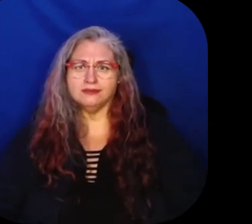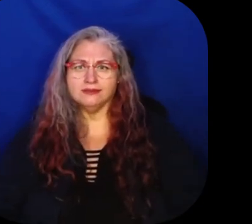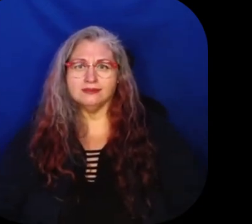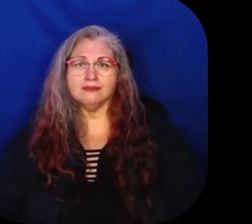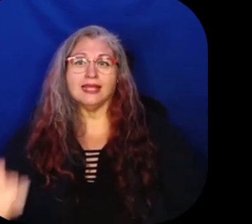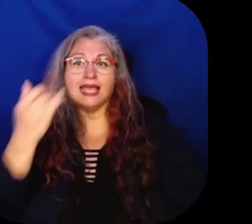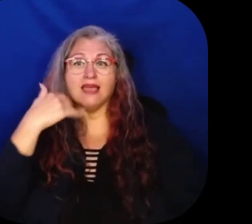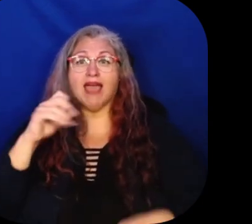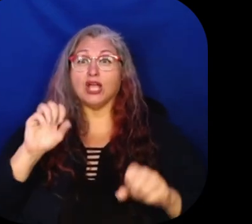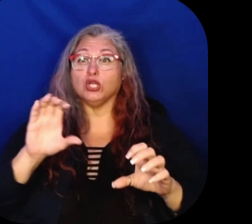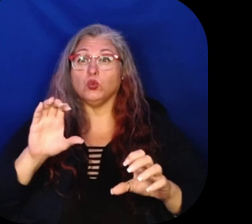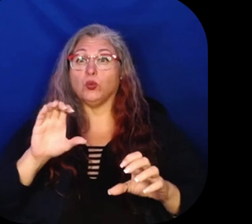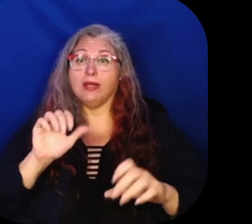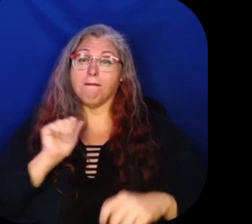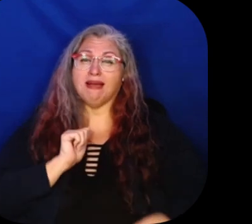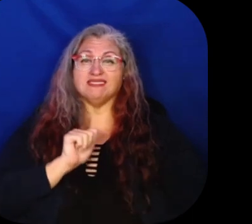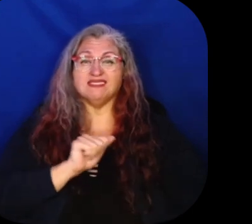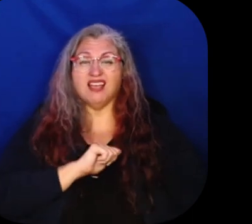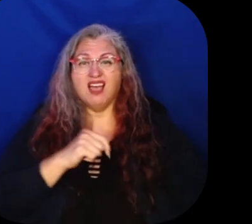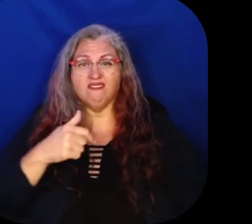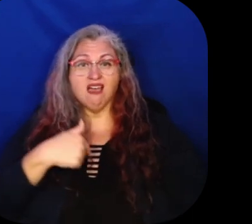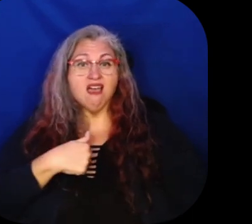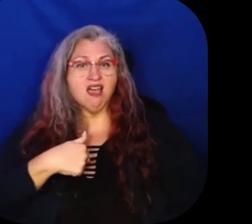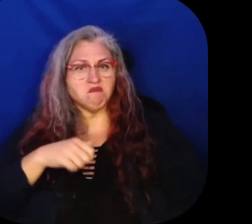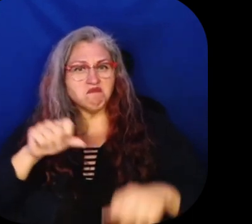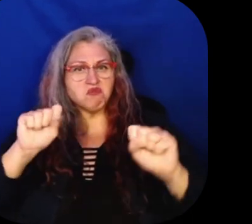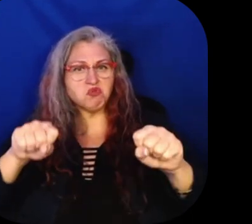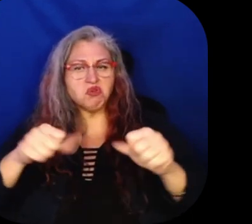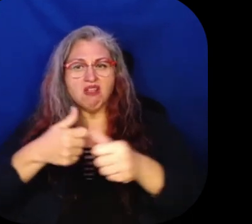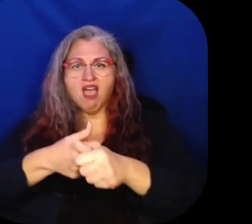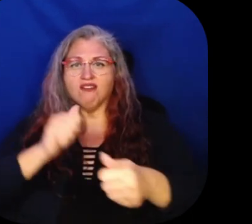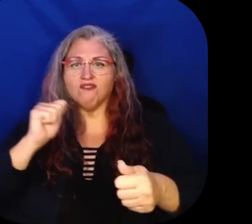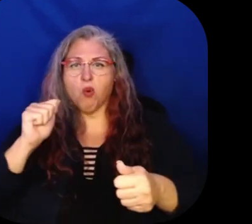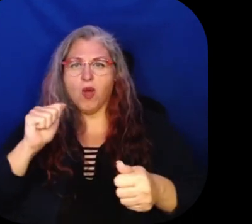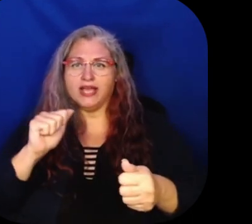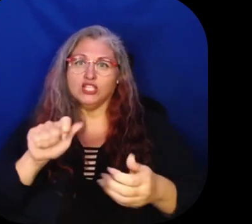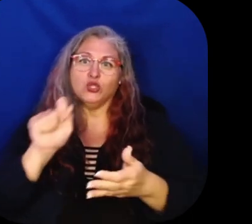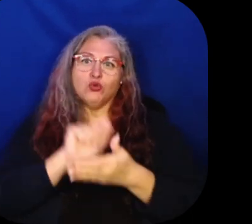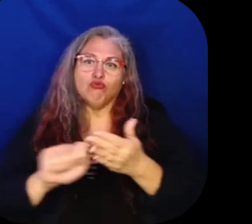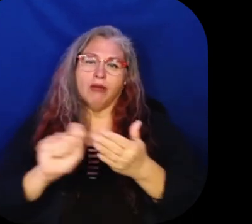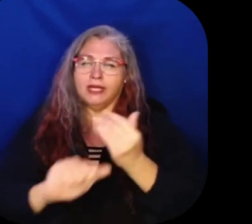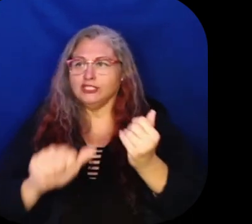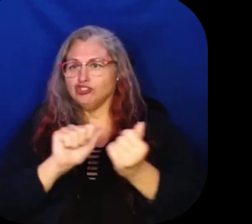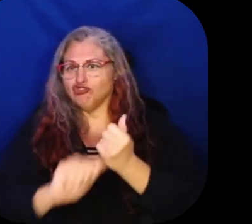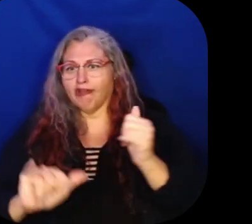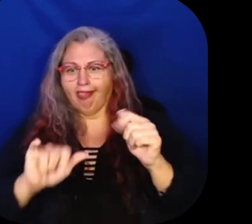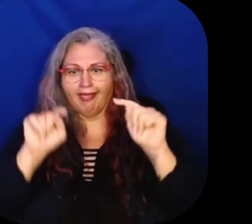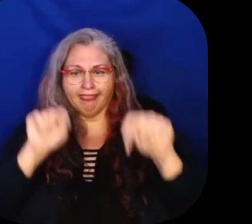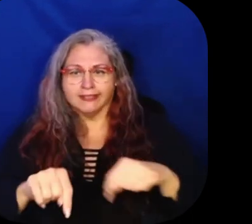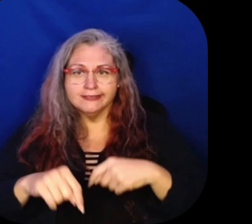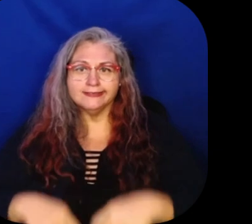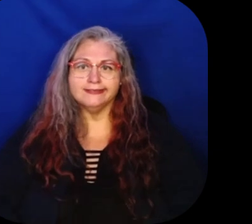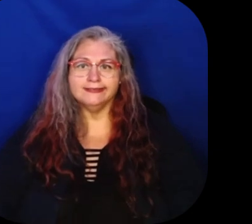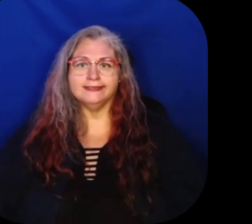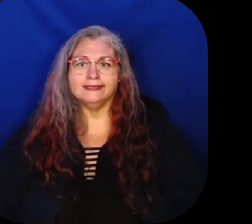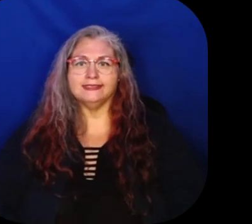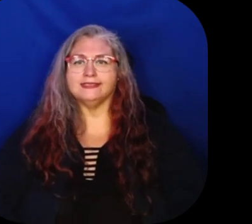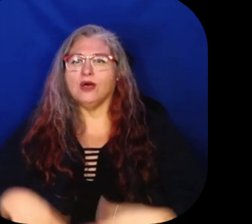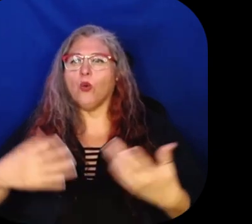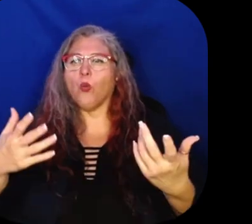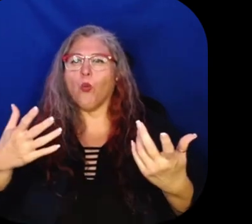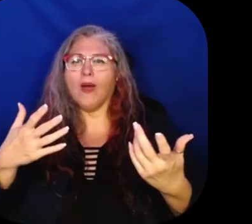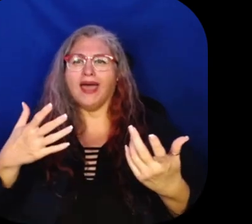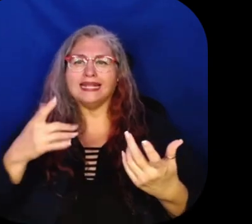it myself, I could avoid writing shit like this. What is the protocol